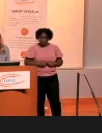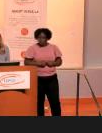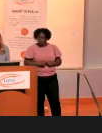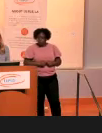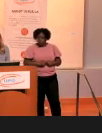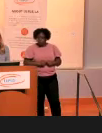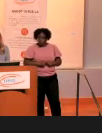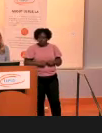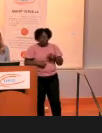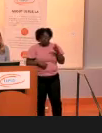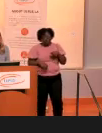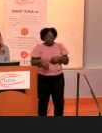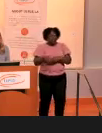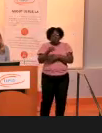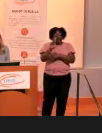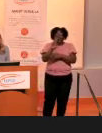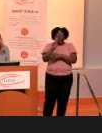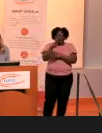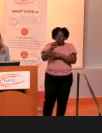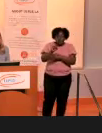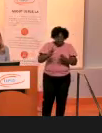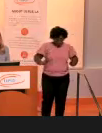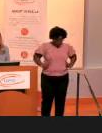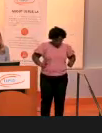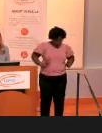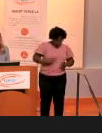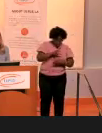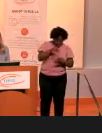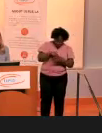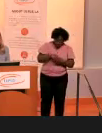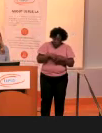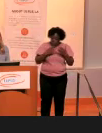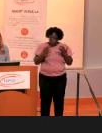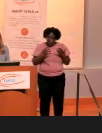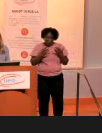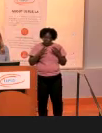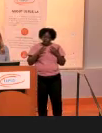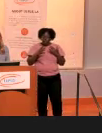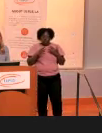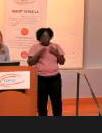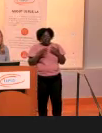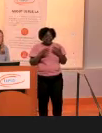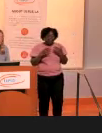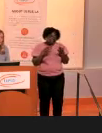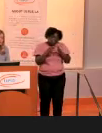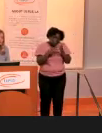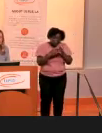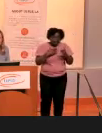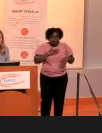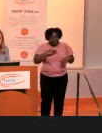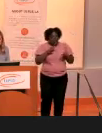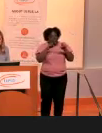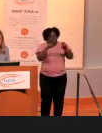When you have lupus kidney involvement, the guidelines recommend monitoring labs at least every 3 months. I